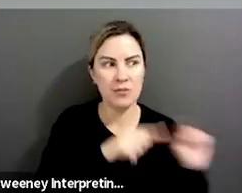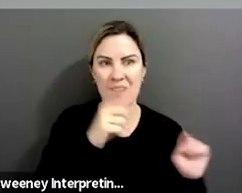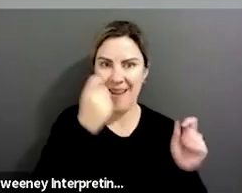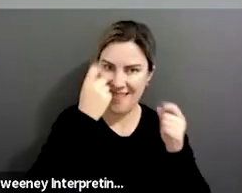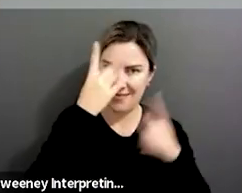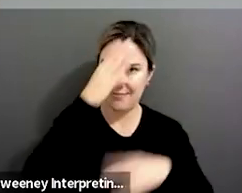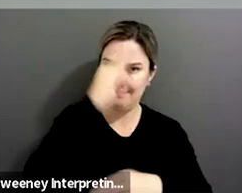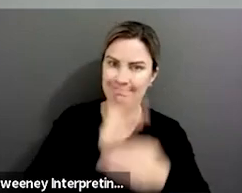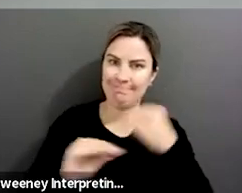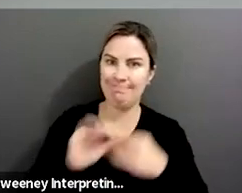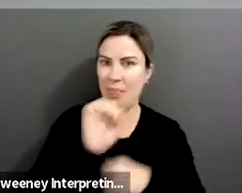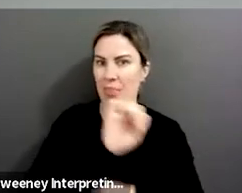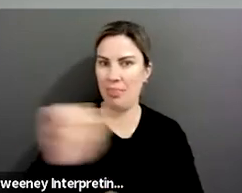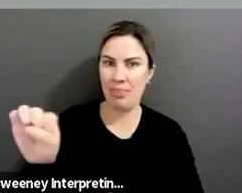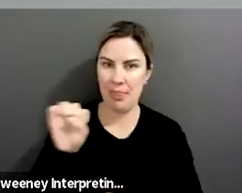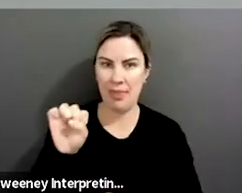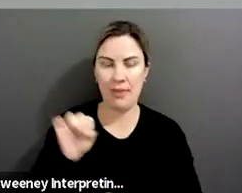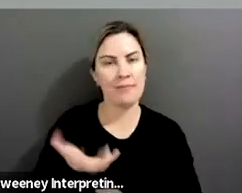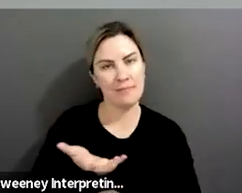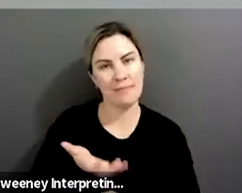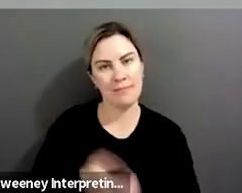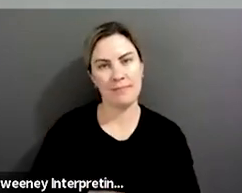in those shoes.